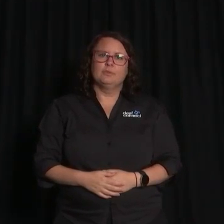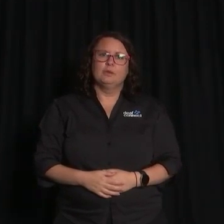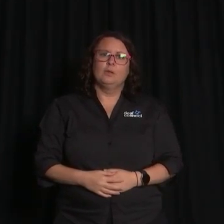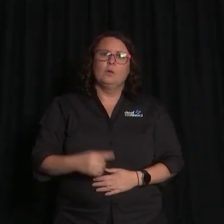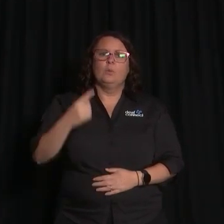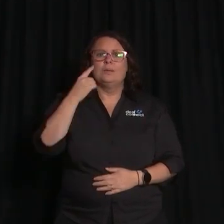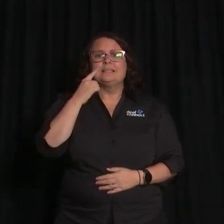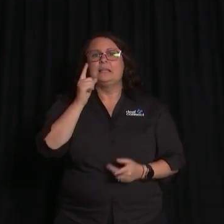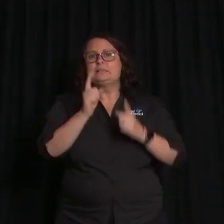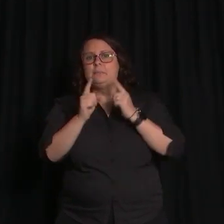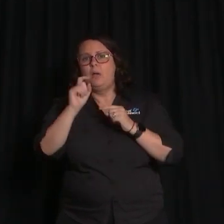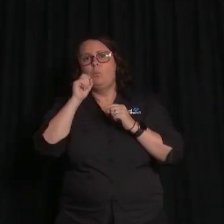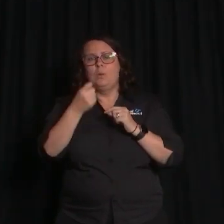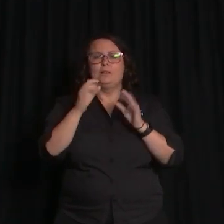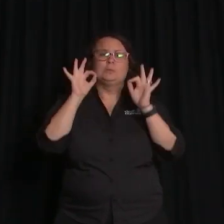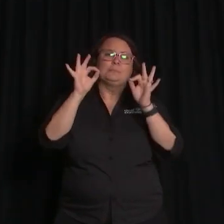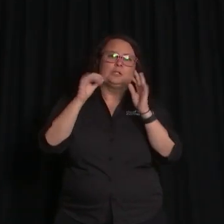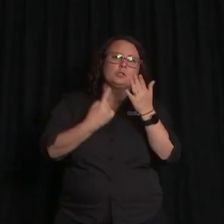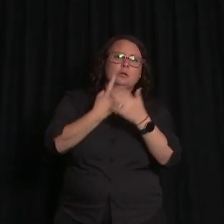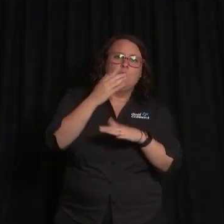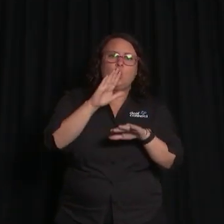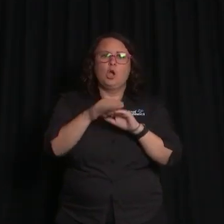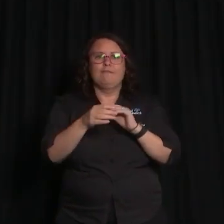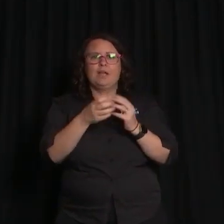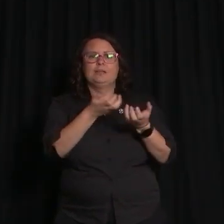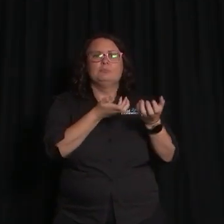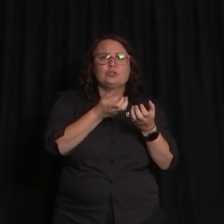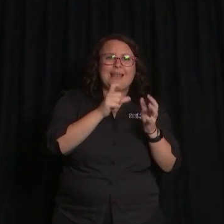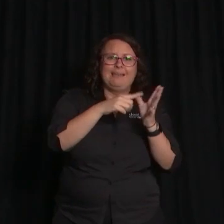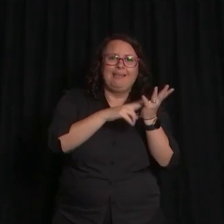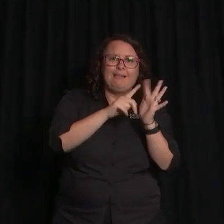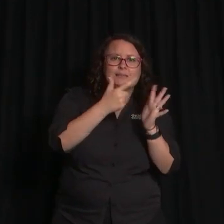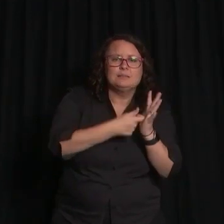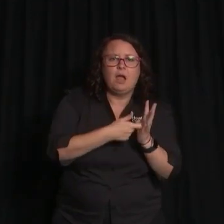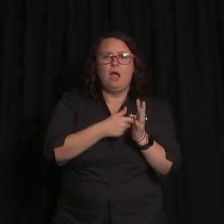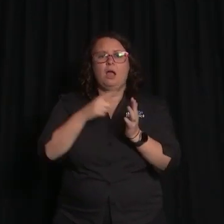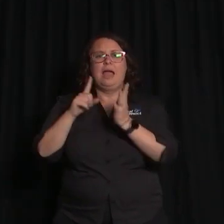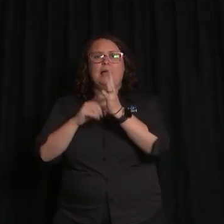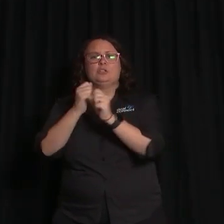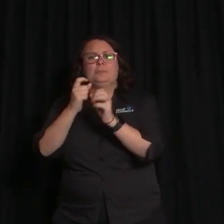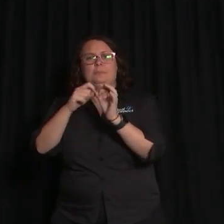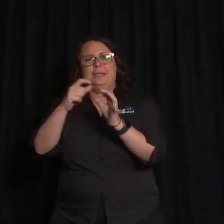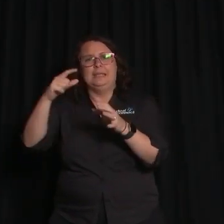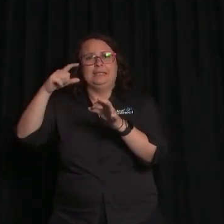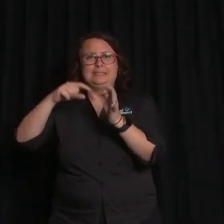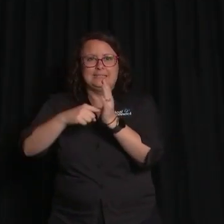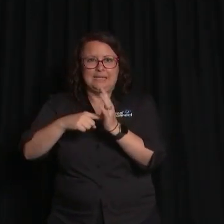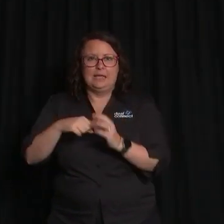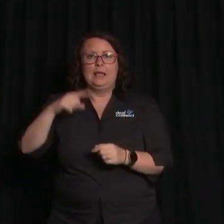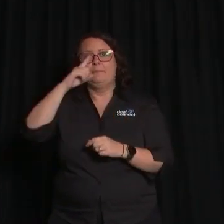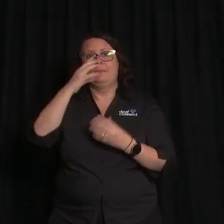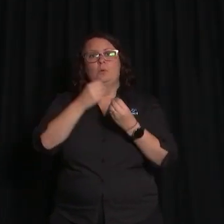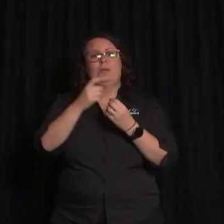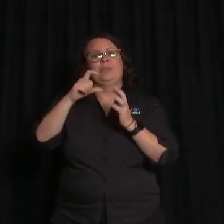engagements around, say, prostate cancer, around cervical screening. Now, LBQT, people with a cervix, are included in the national